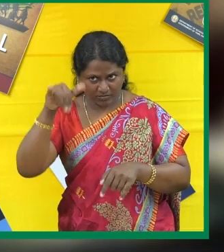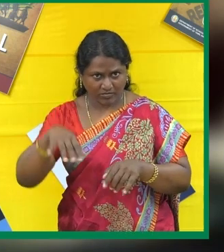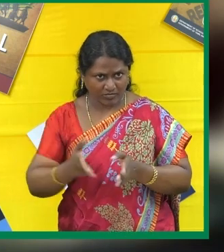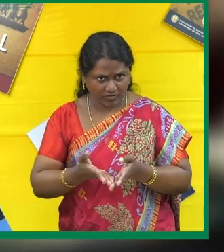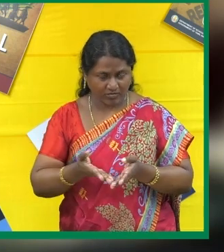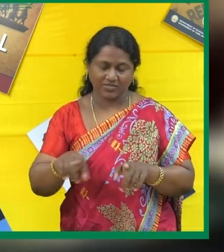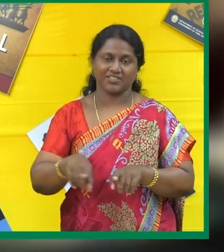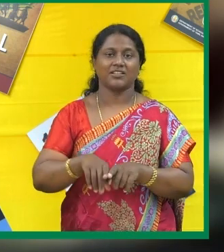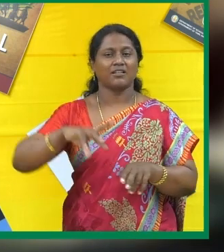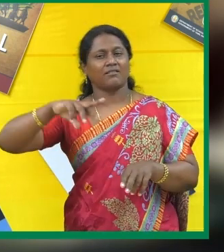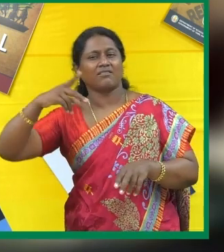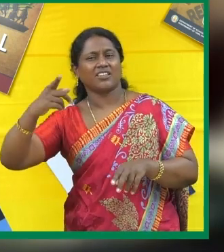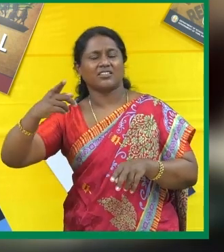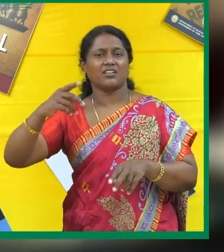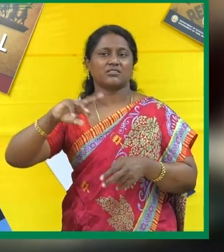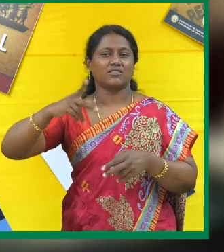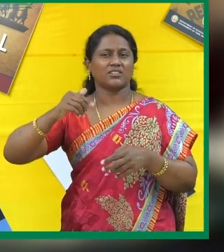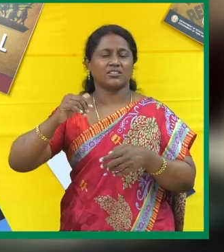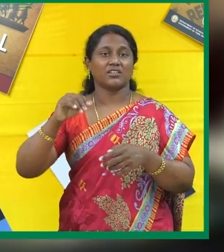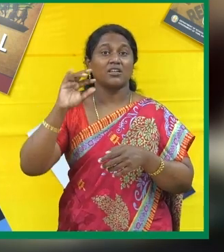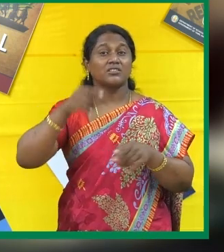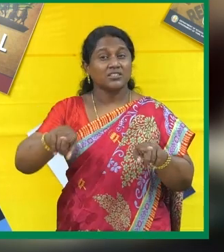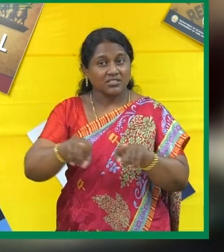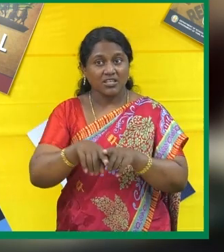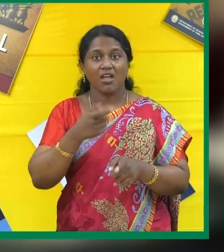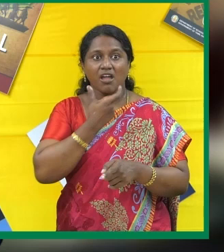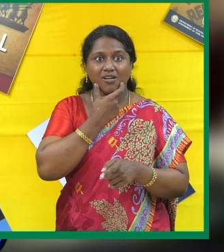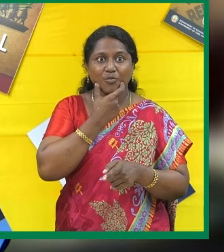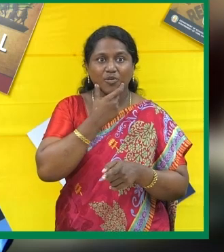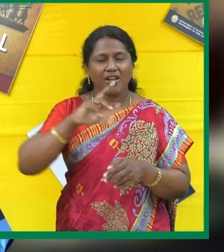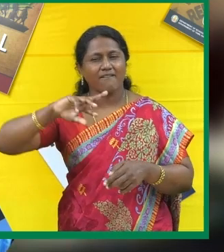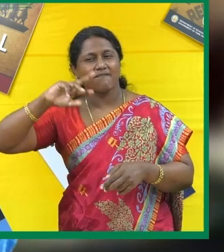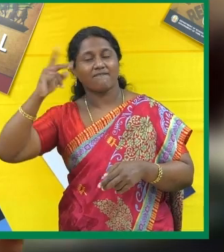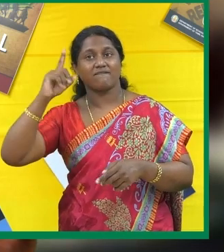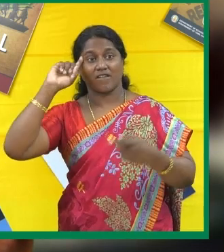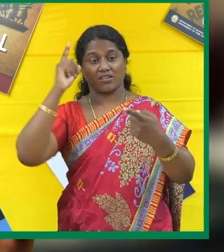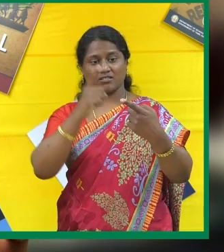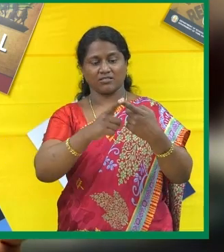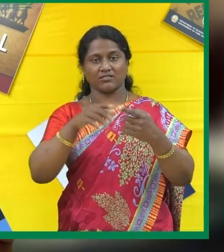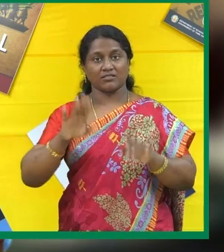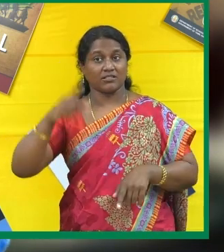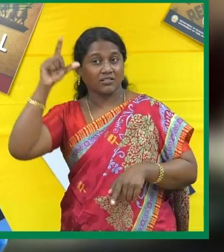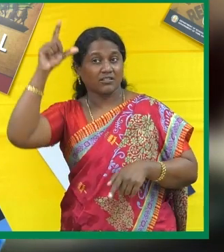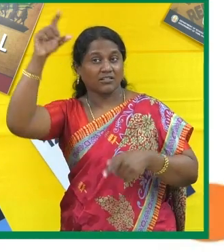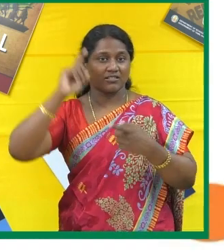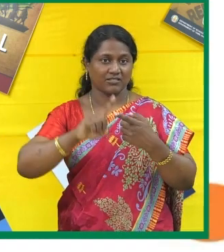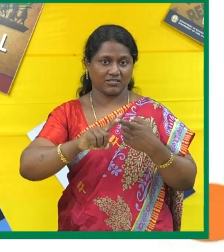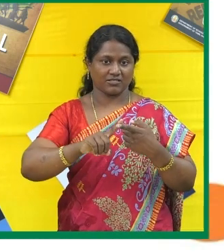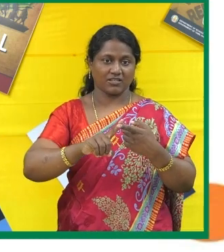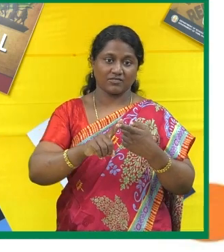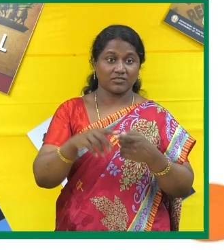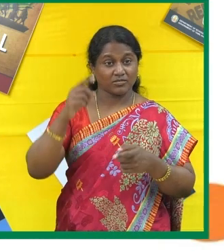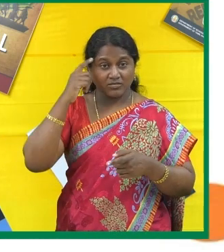age. Still seeking what I sought when but a boy. Then see the next line.